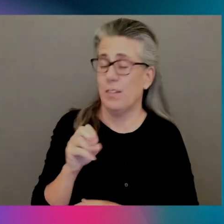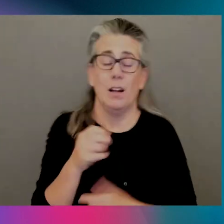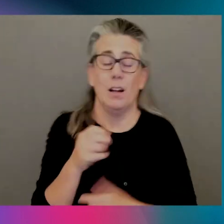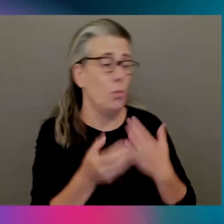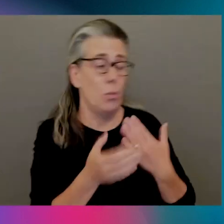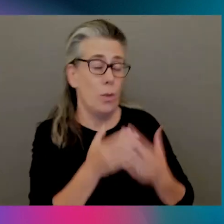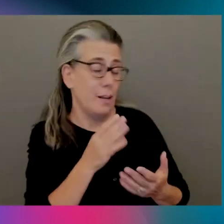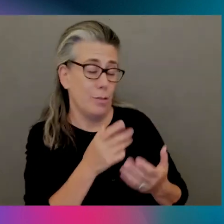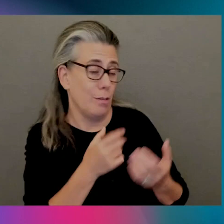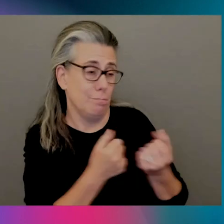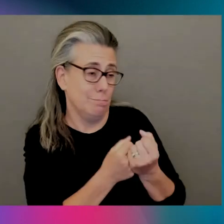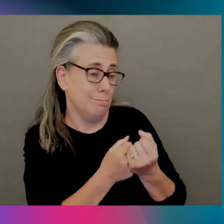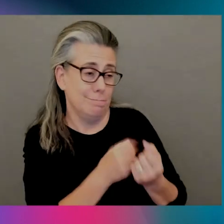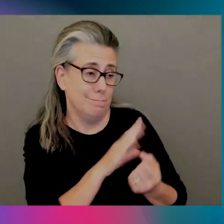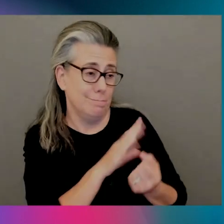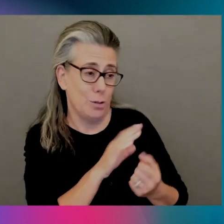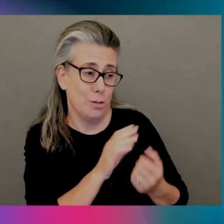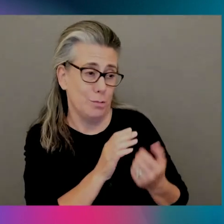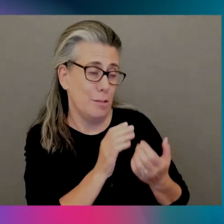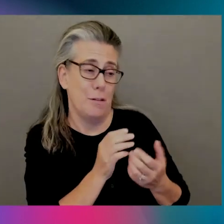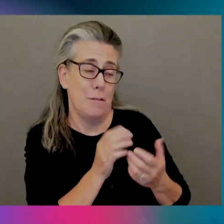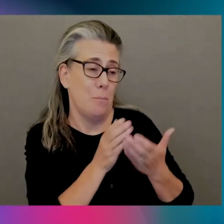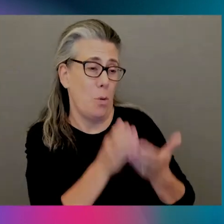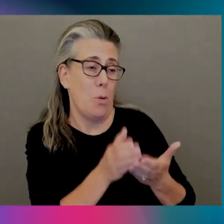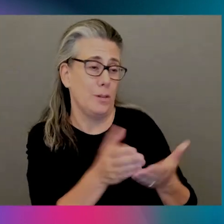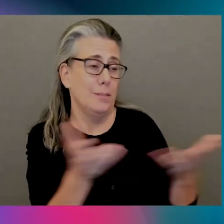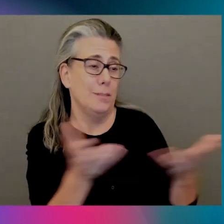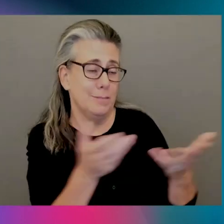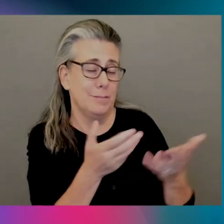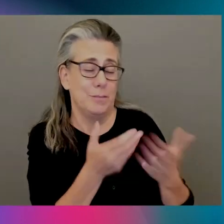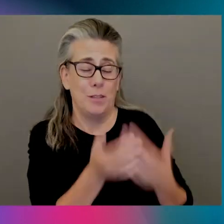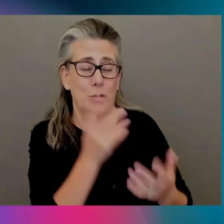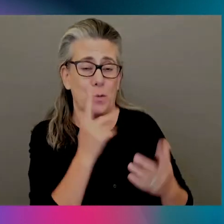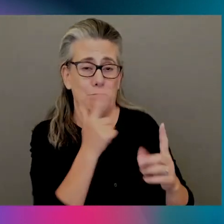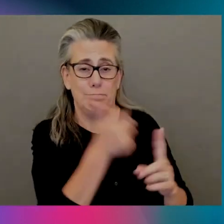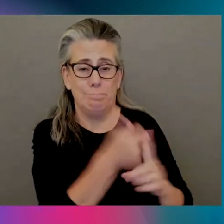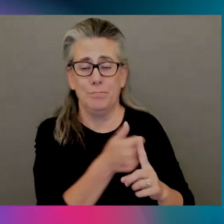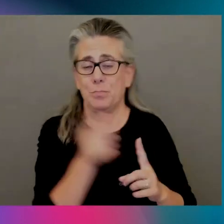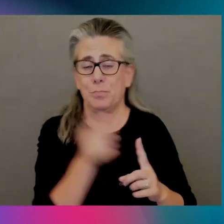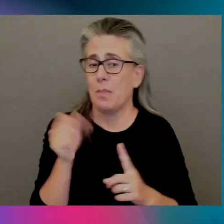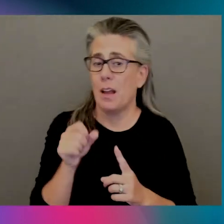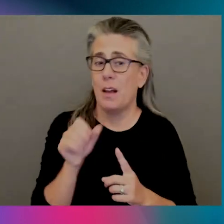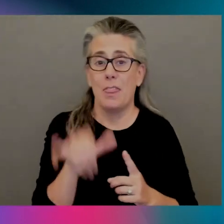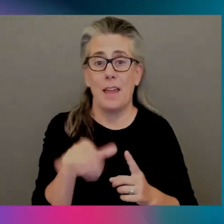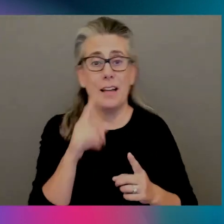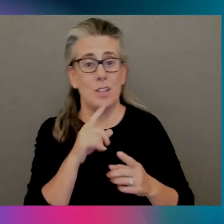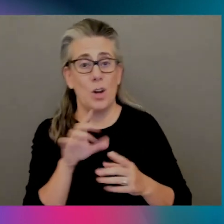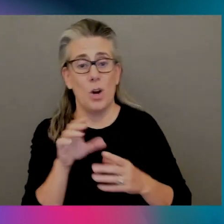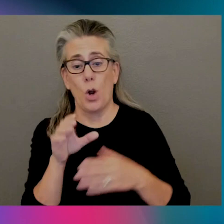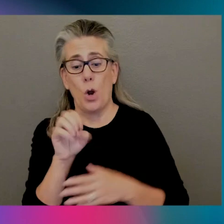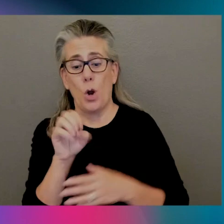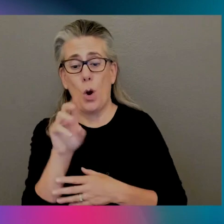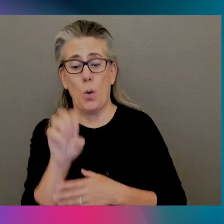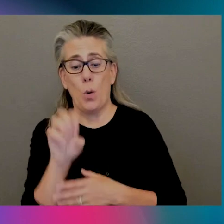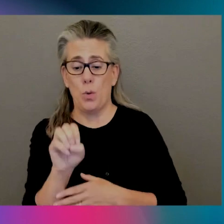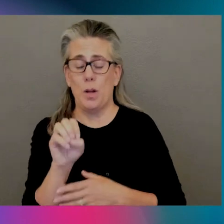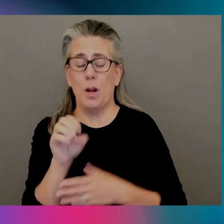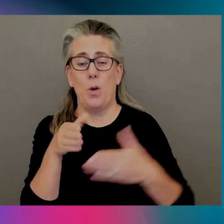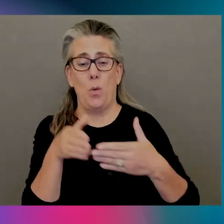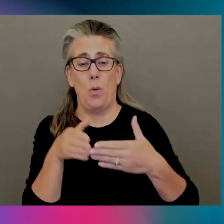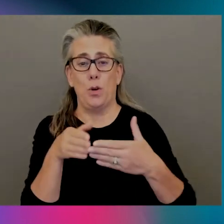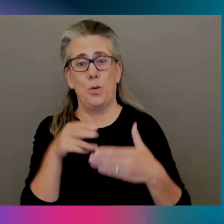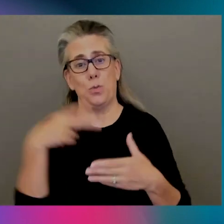Okay. Whatever rocks your boat. So that's Code Corner number 2 from Read Mars. Yes. We are going to be back with a Code Corner number 3 later. Yeah. We're going to be